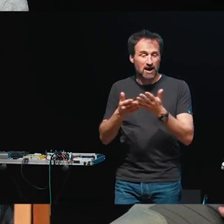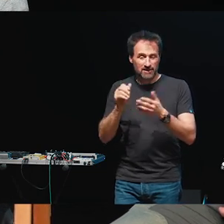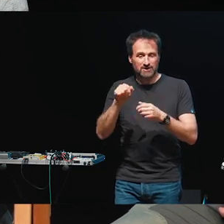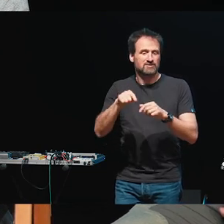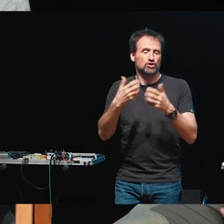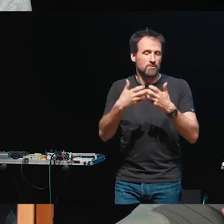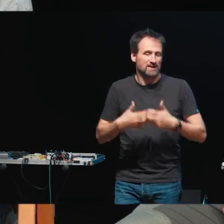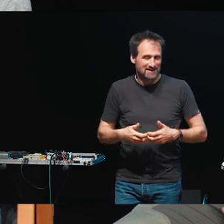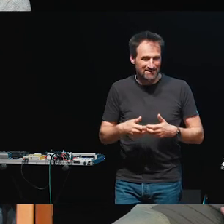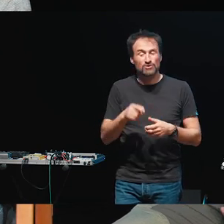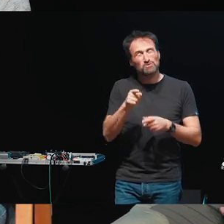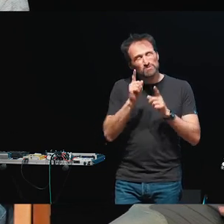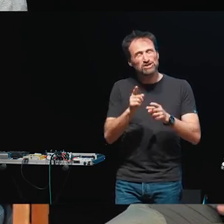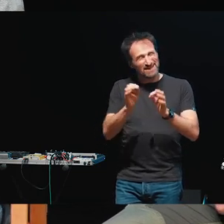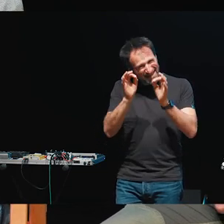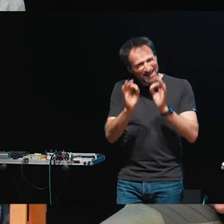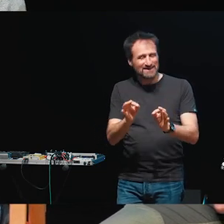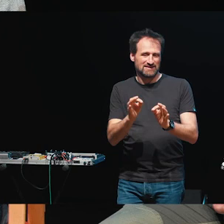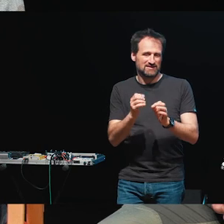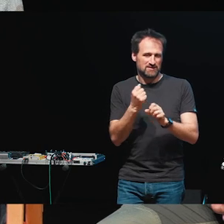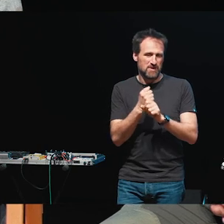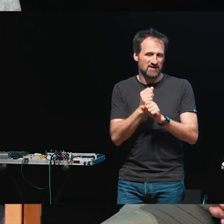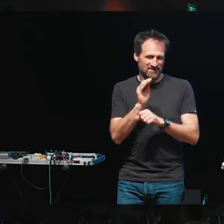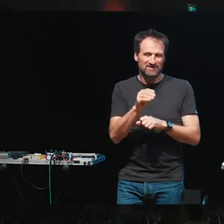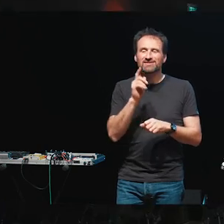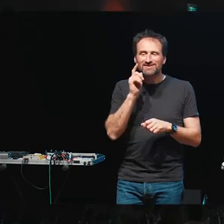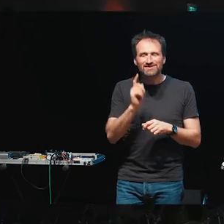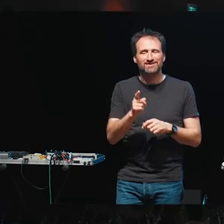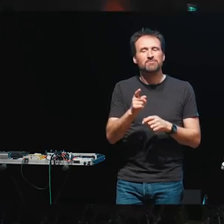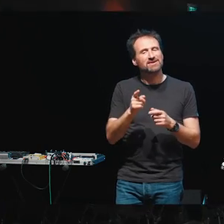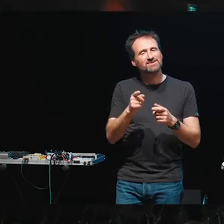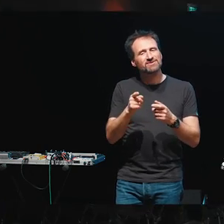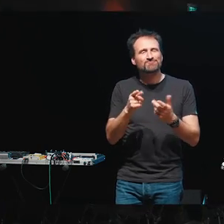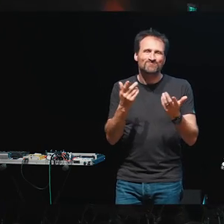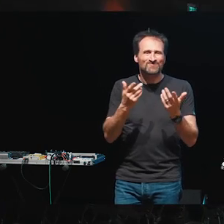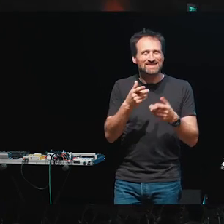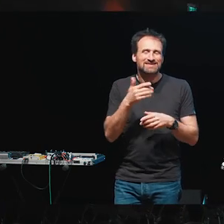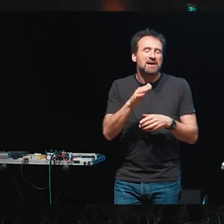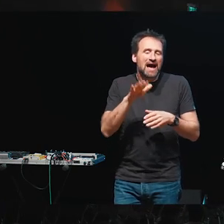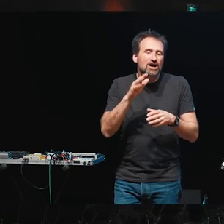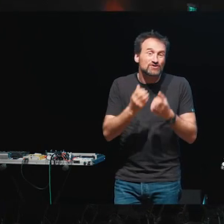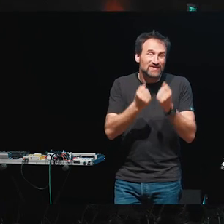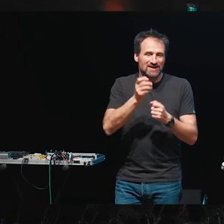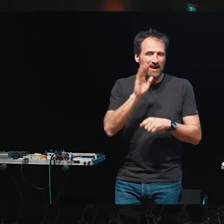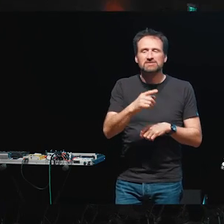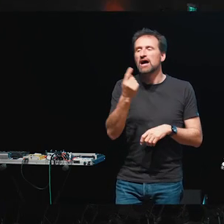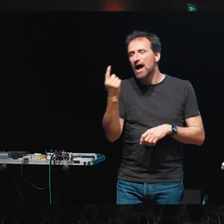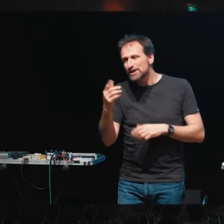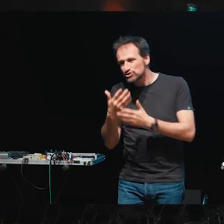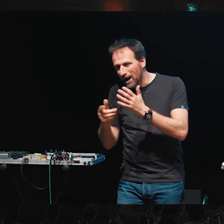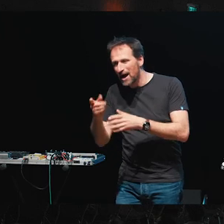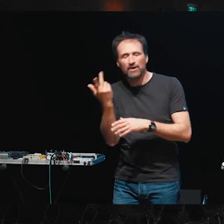So we don't want to make design mistakes that, for example, make it more difficult to do one language over another. Although we do have